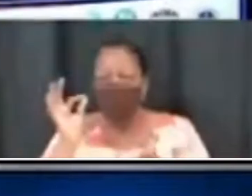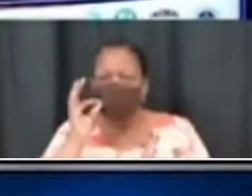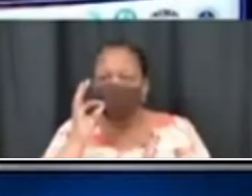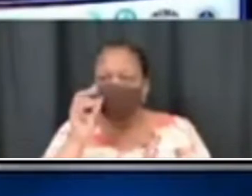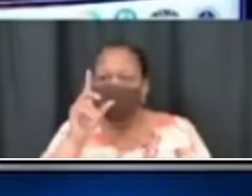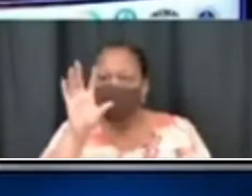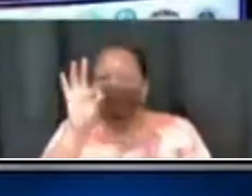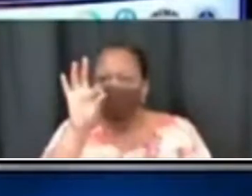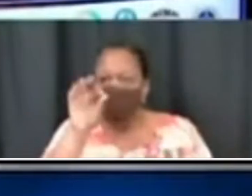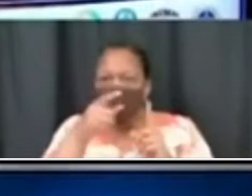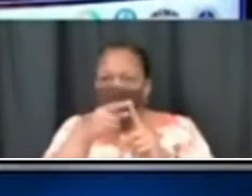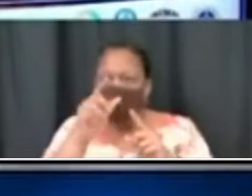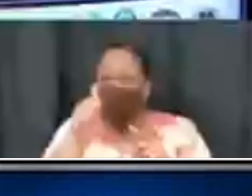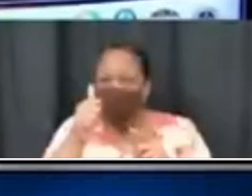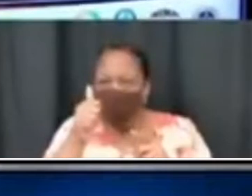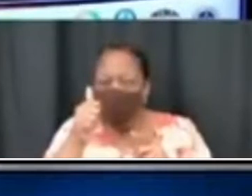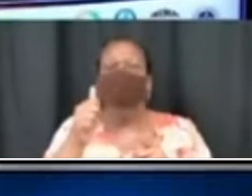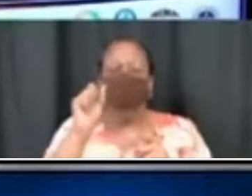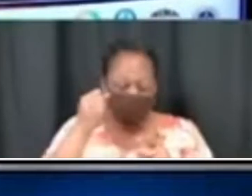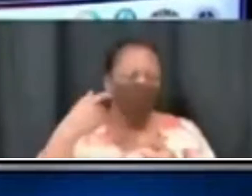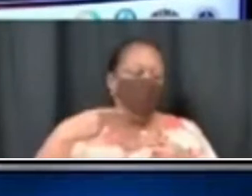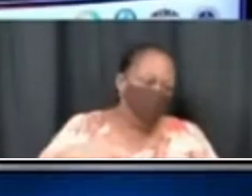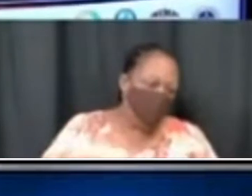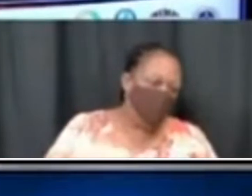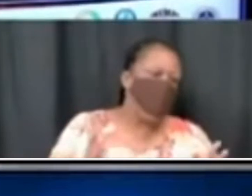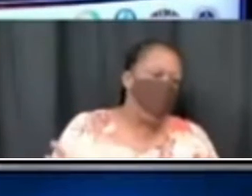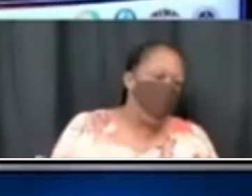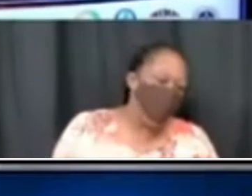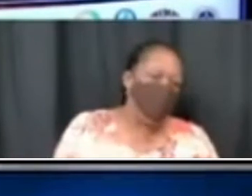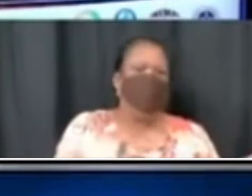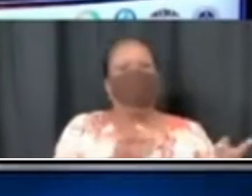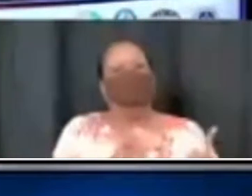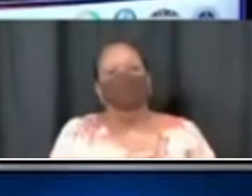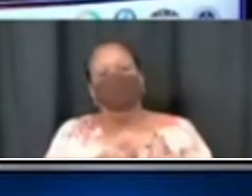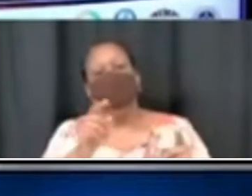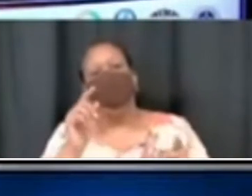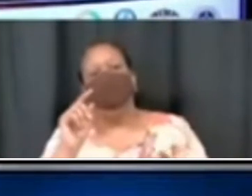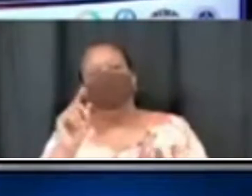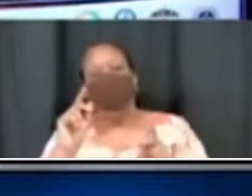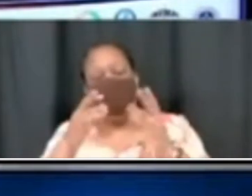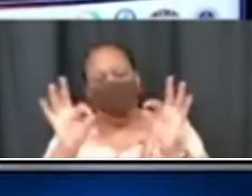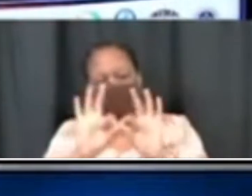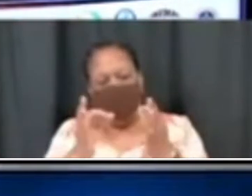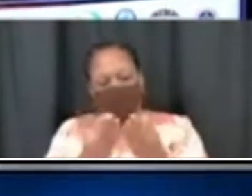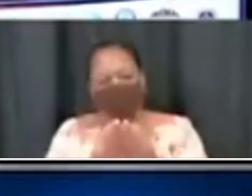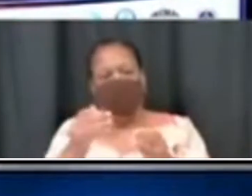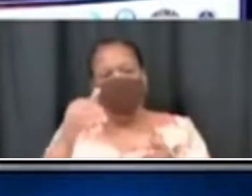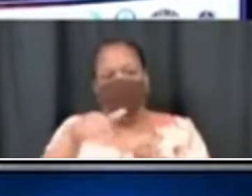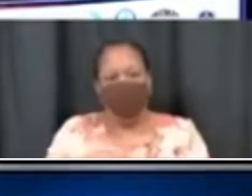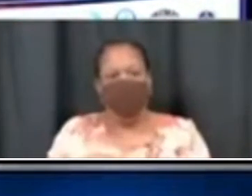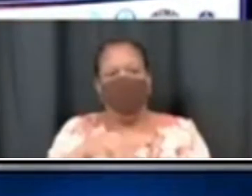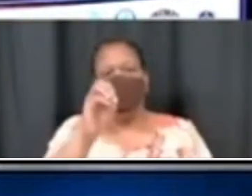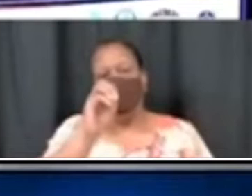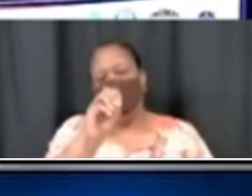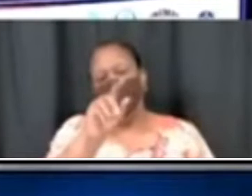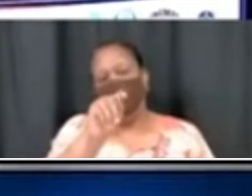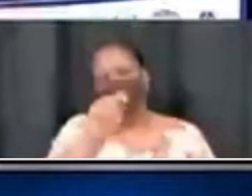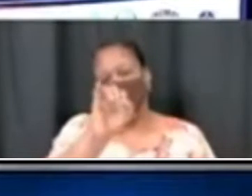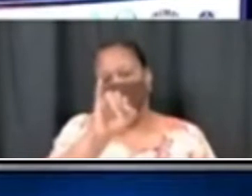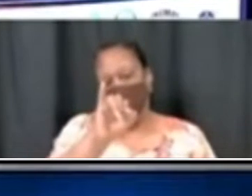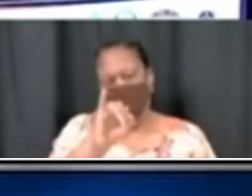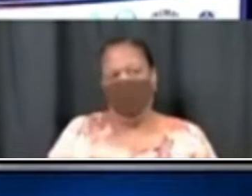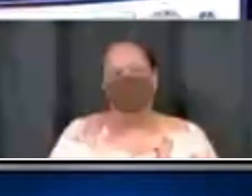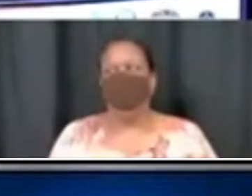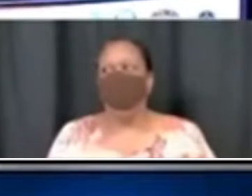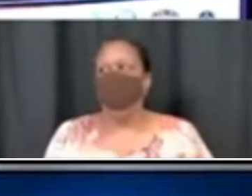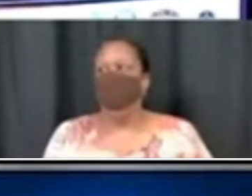there. So all you have to do, if you're gonna find yourself in any challenge, please contact the police so